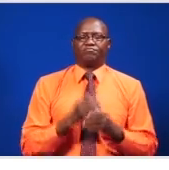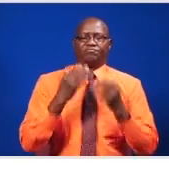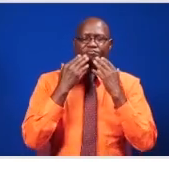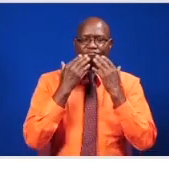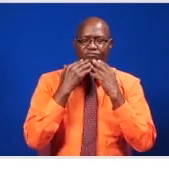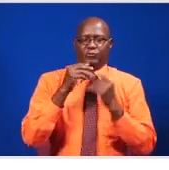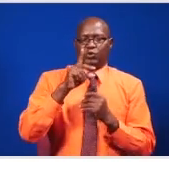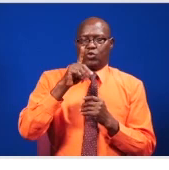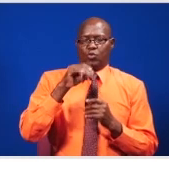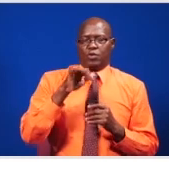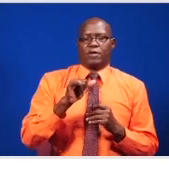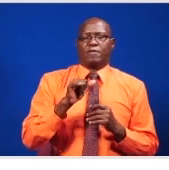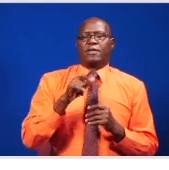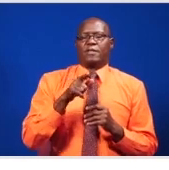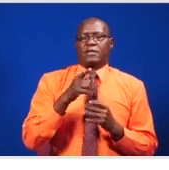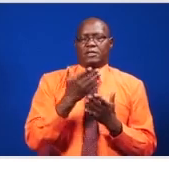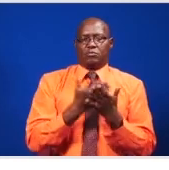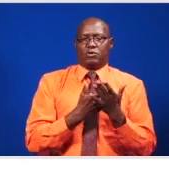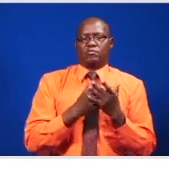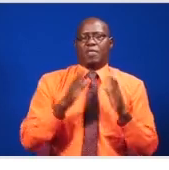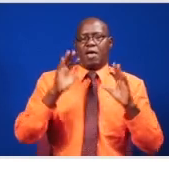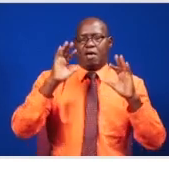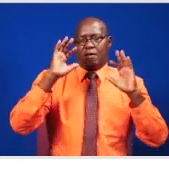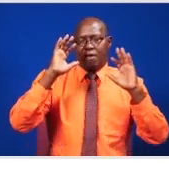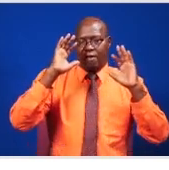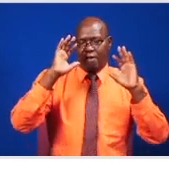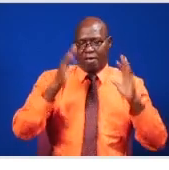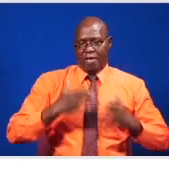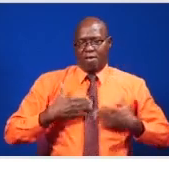Dolly, for that report. And once again, a happy World Radio Day to every radio personality.